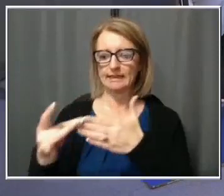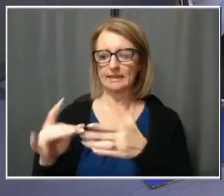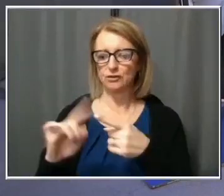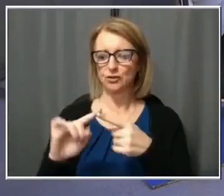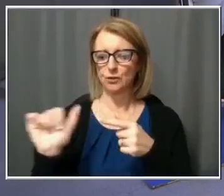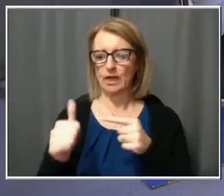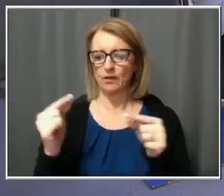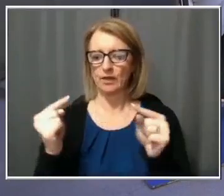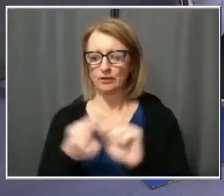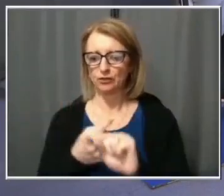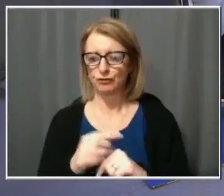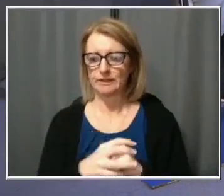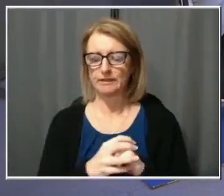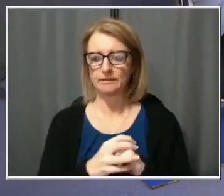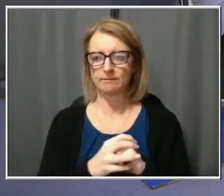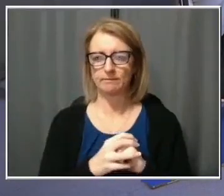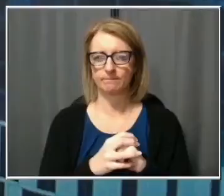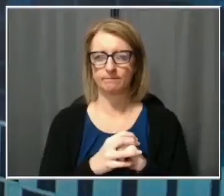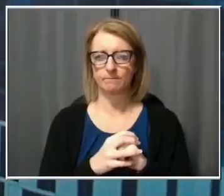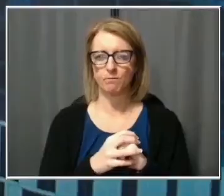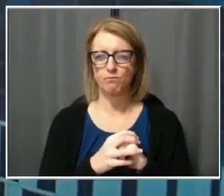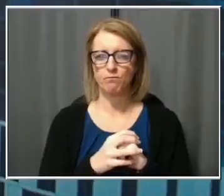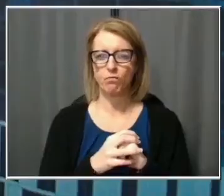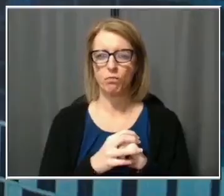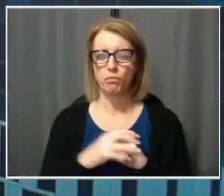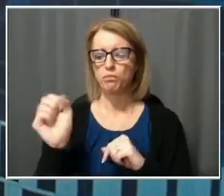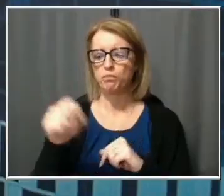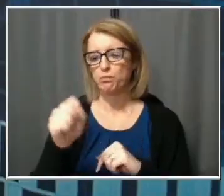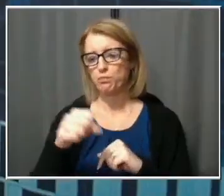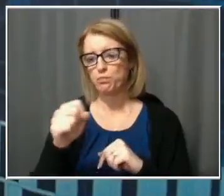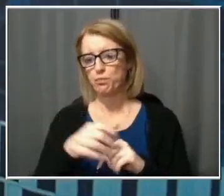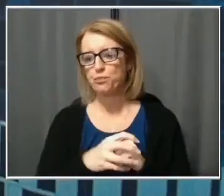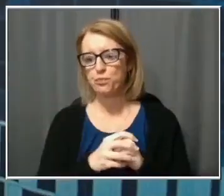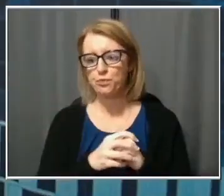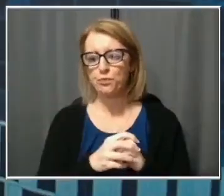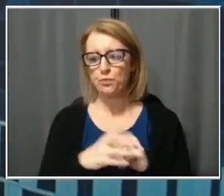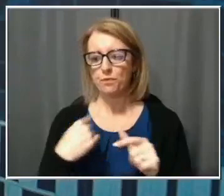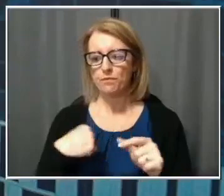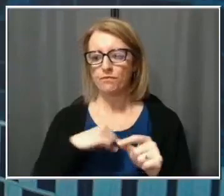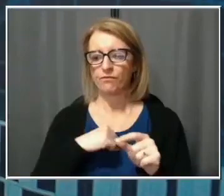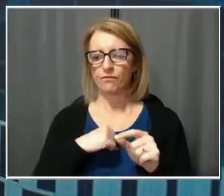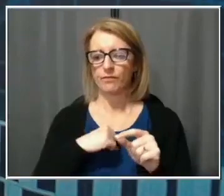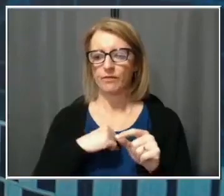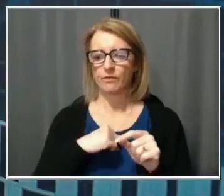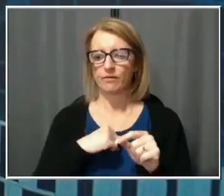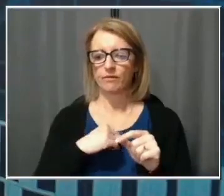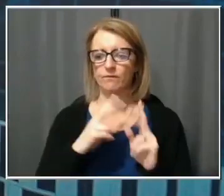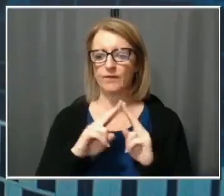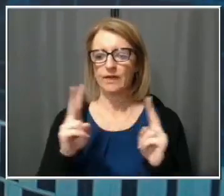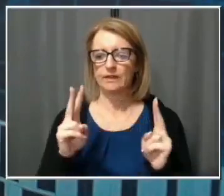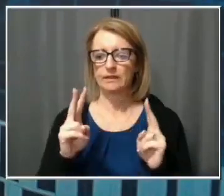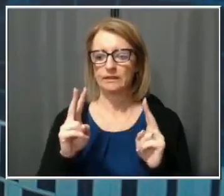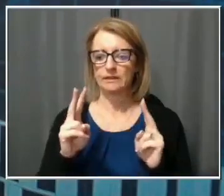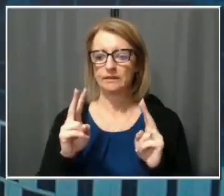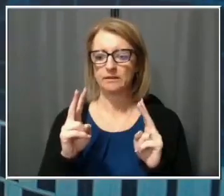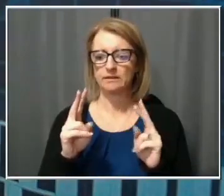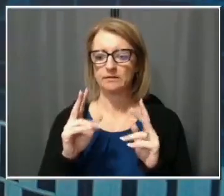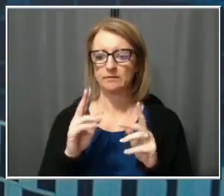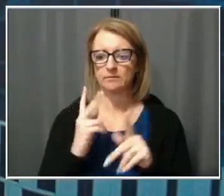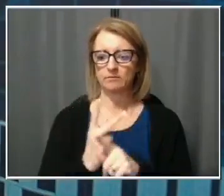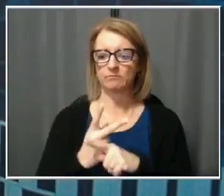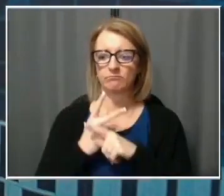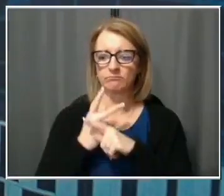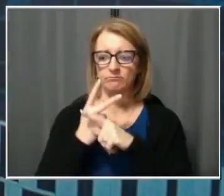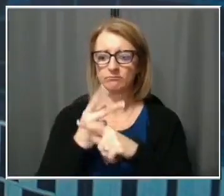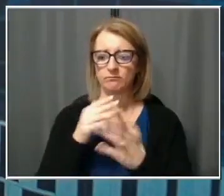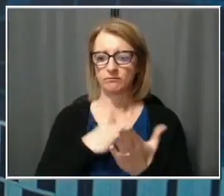injury? Or just a worse injury? Well, yeah. I mean, that's why we take a very conservative approach to stress fracture management and getting people